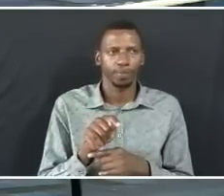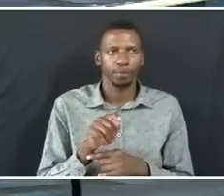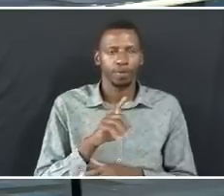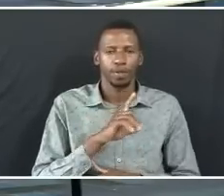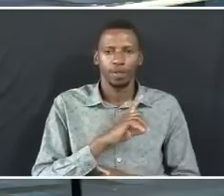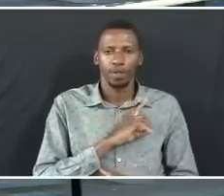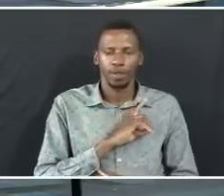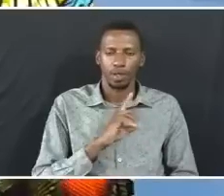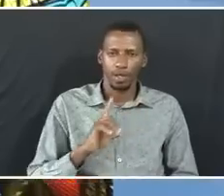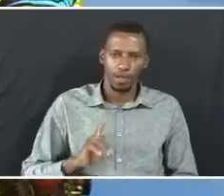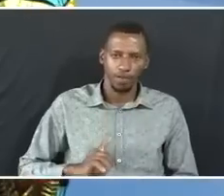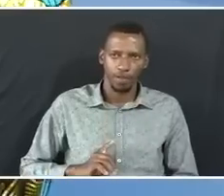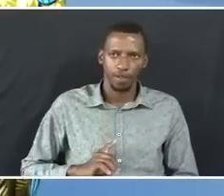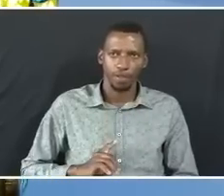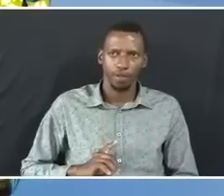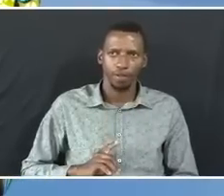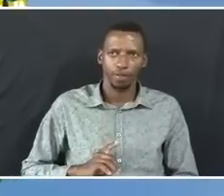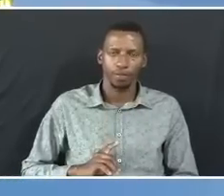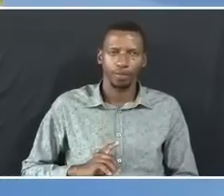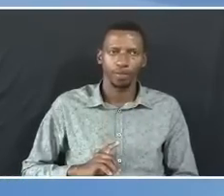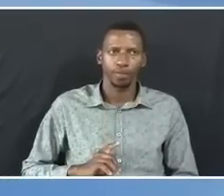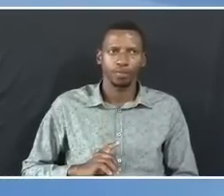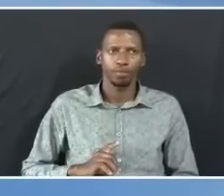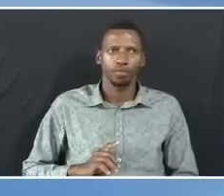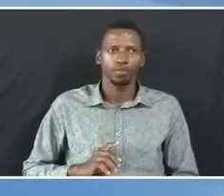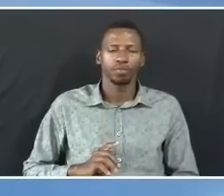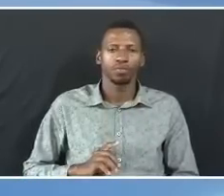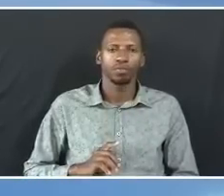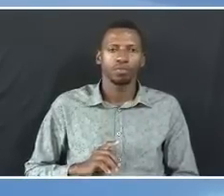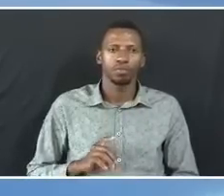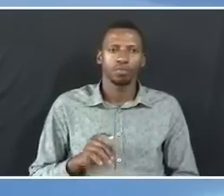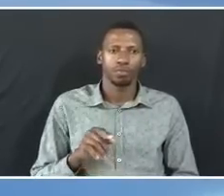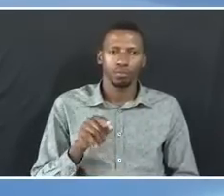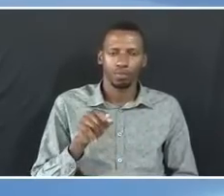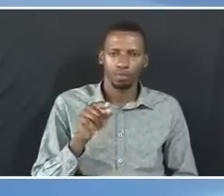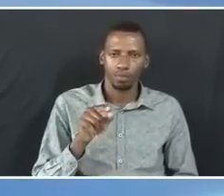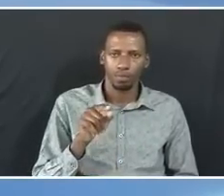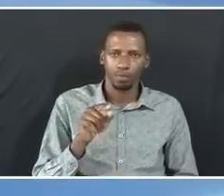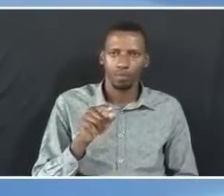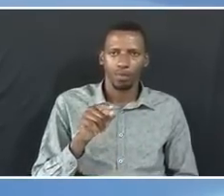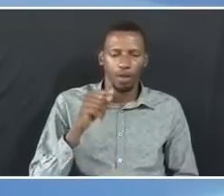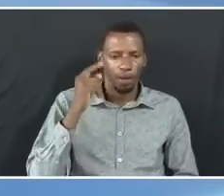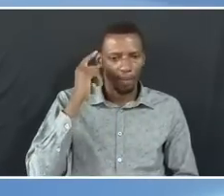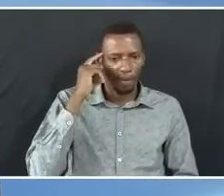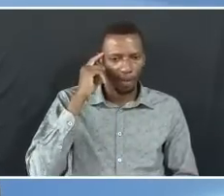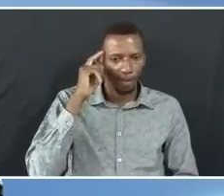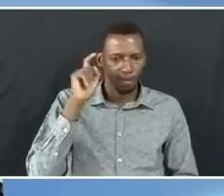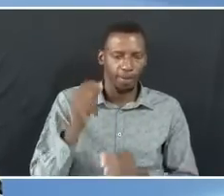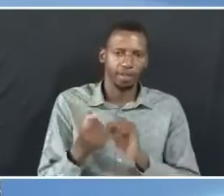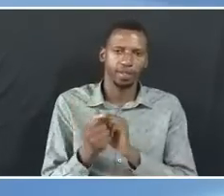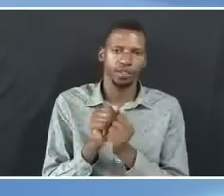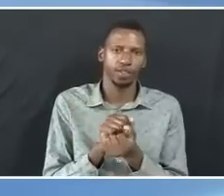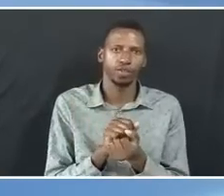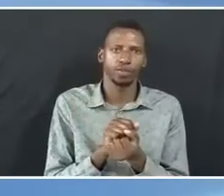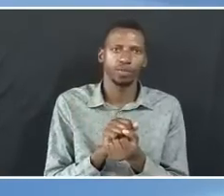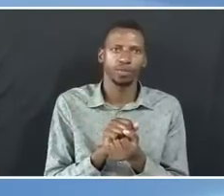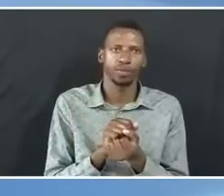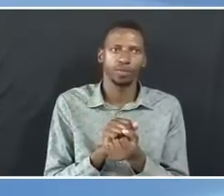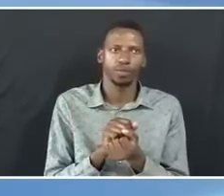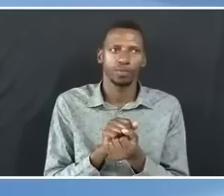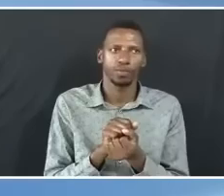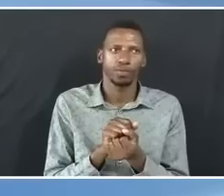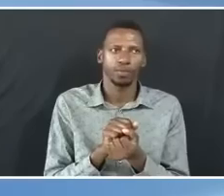David had to lose 4 children. 4. For that sin, he